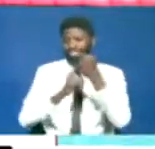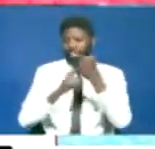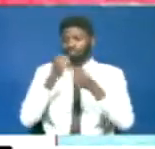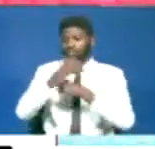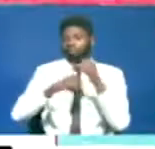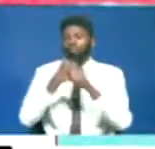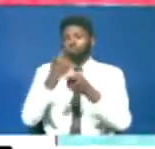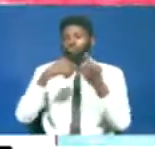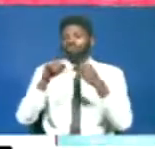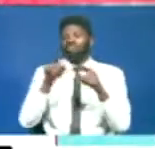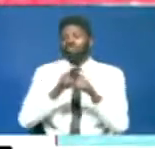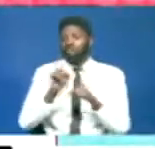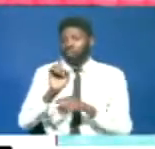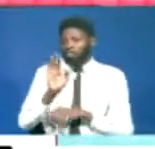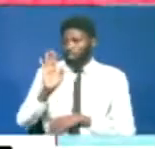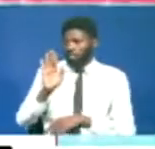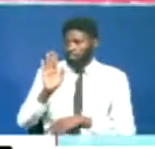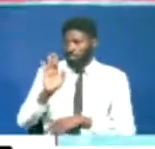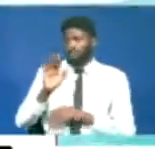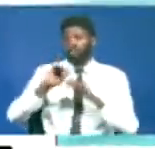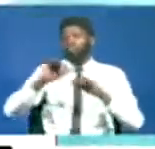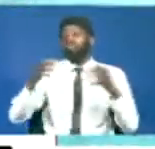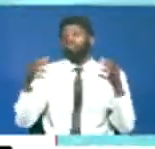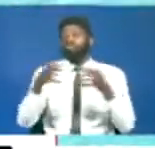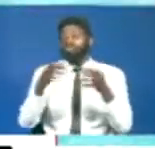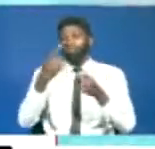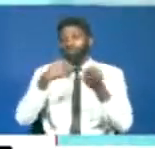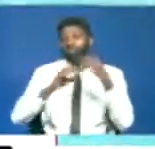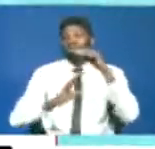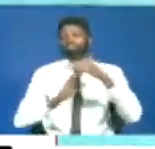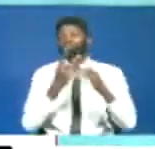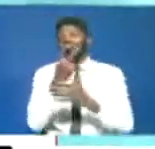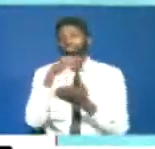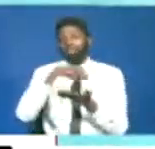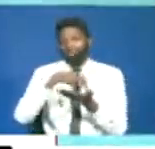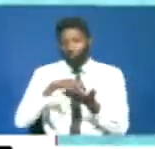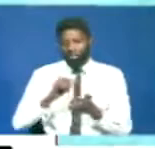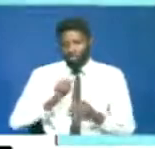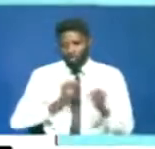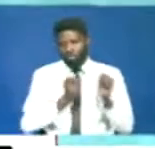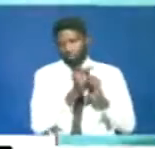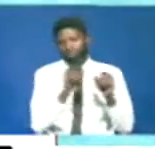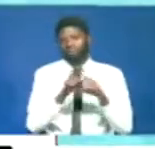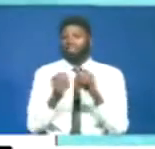freestyle. Nairobi's Otter Swimming Club won the top two positions in the girls 12 and 13 years 100 meters individual